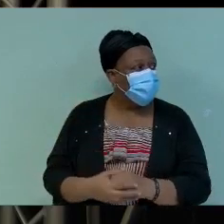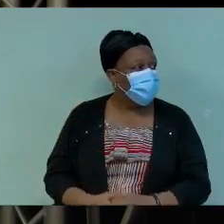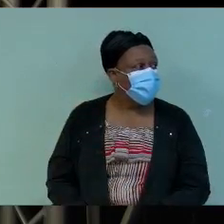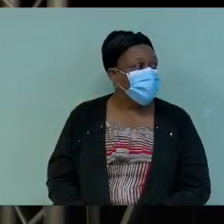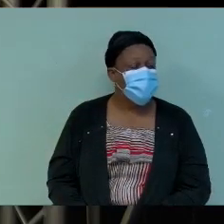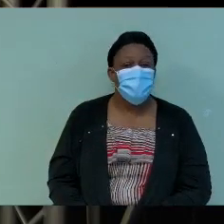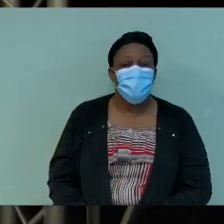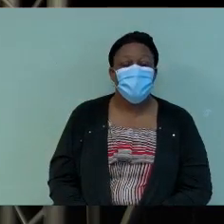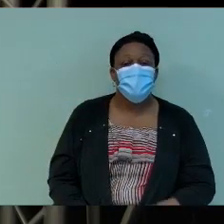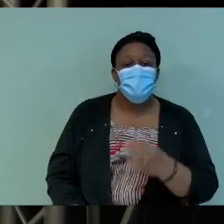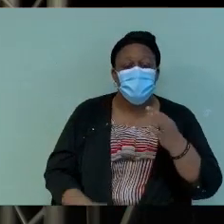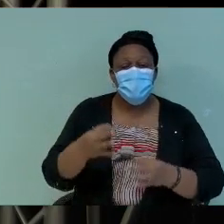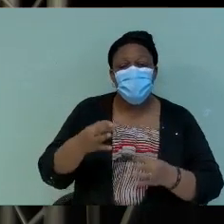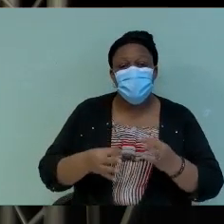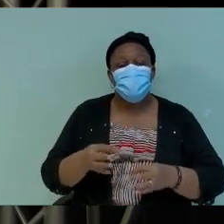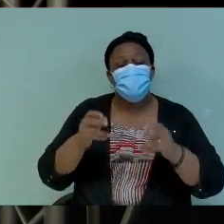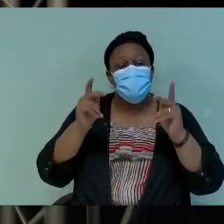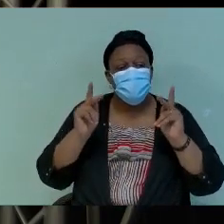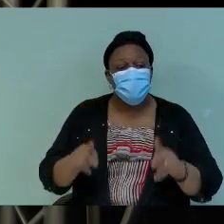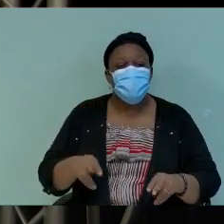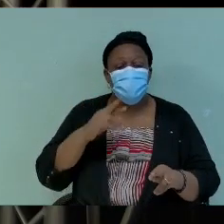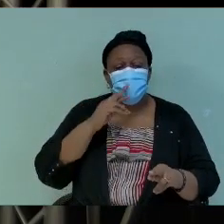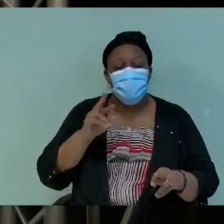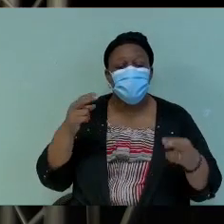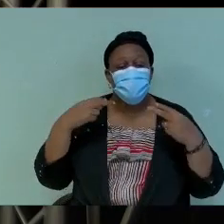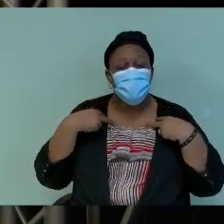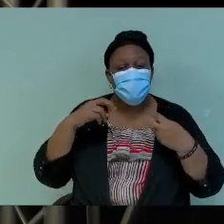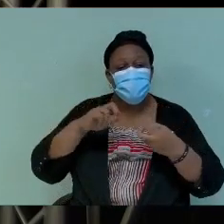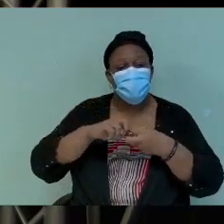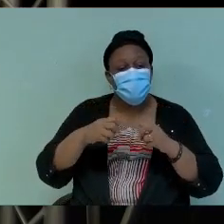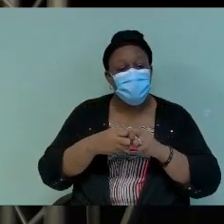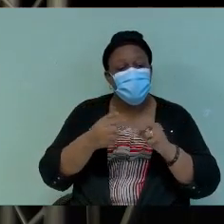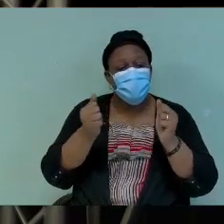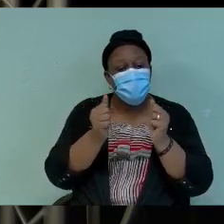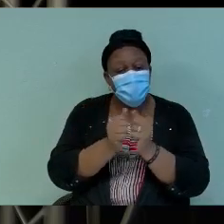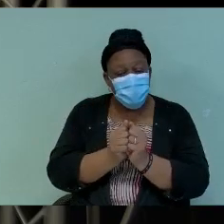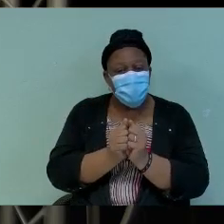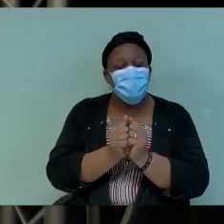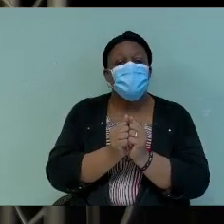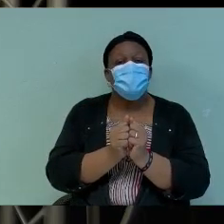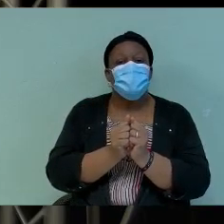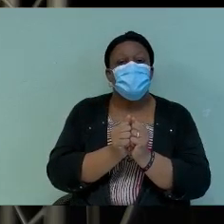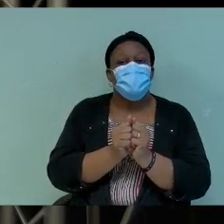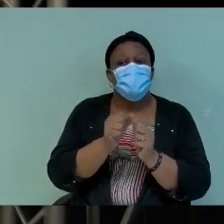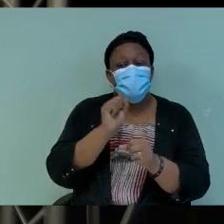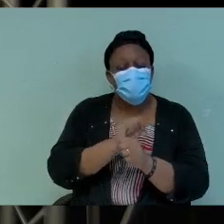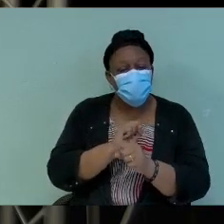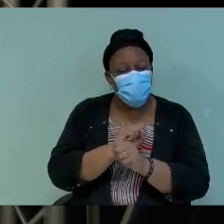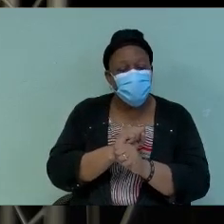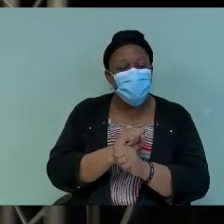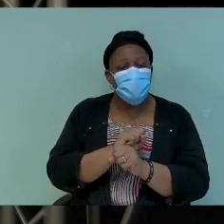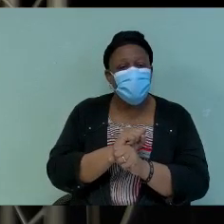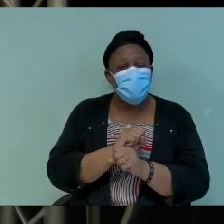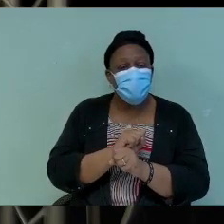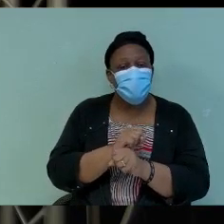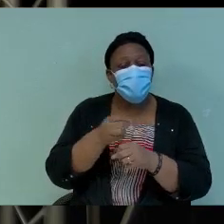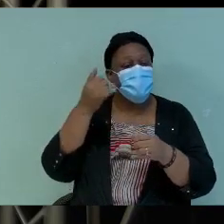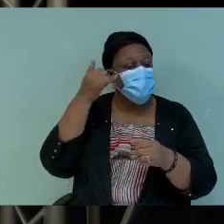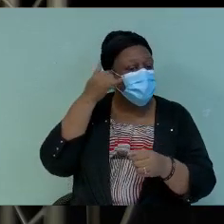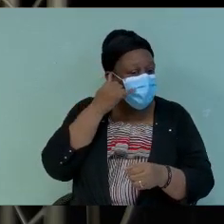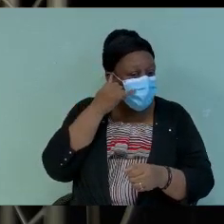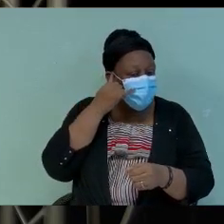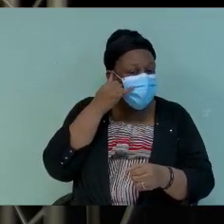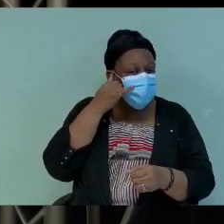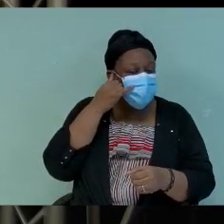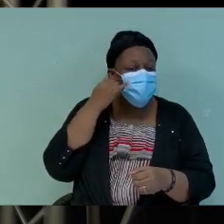are experiencing these challenges, we advise them to contact the Labor Department so that the Labor Department can investigate these